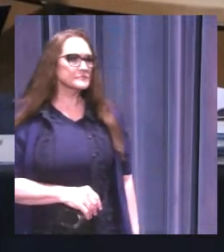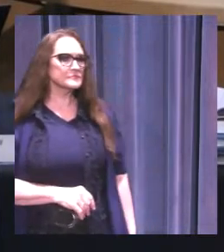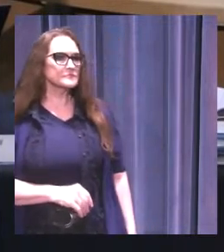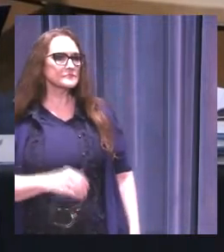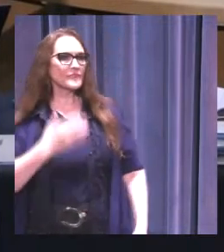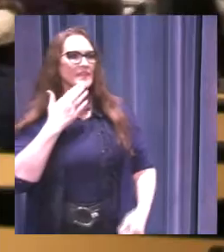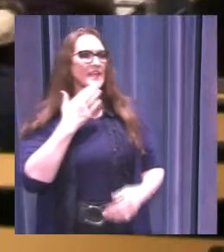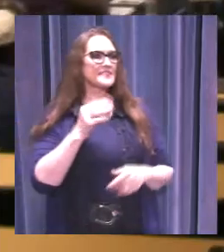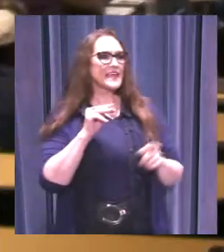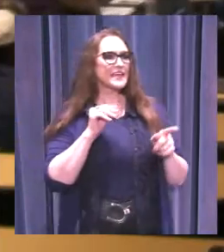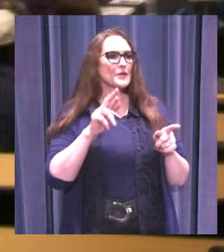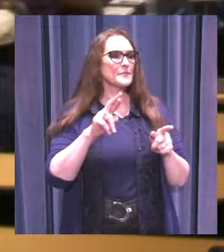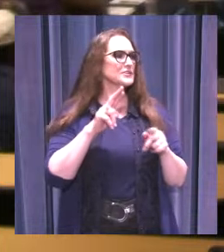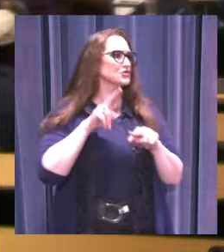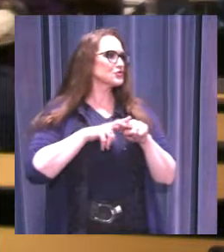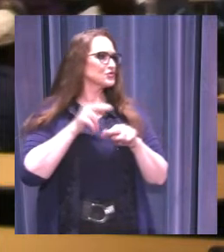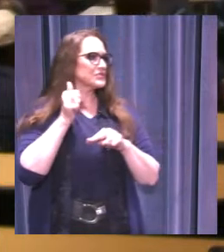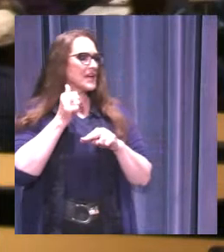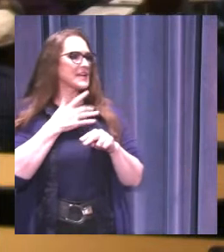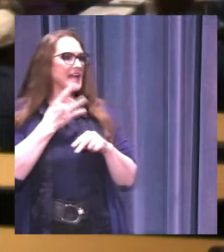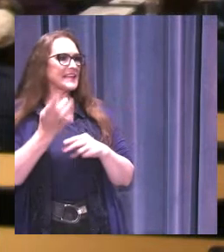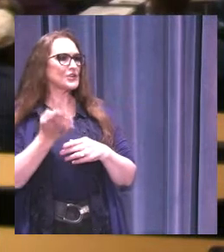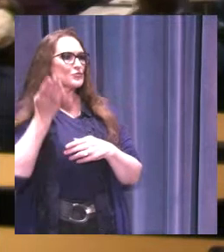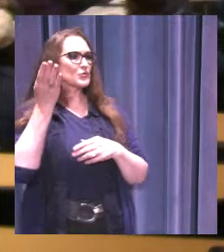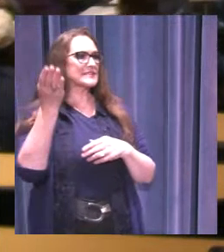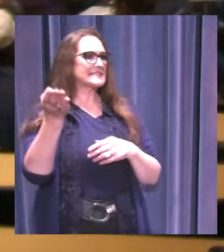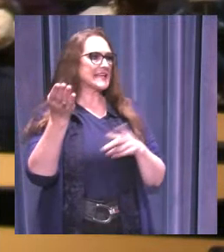Thank you, Mr. Chair. I'd like to present